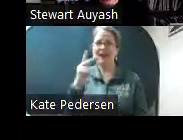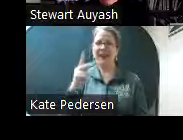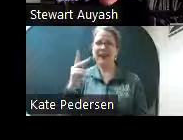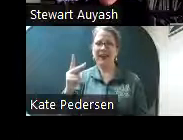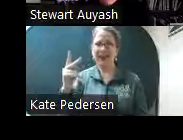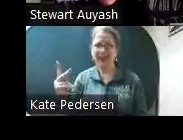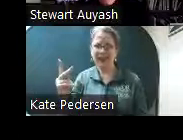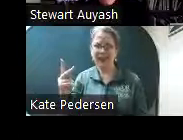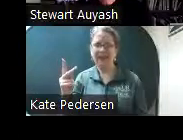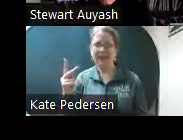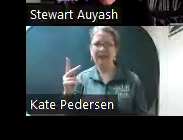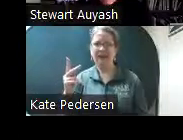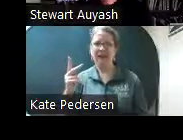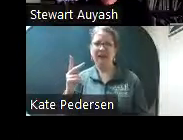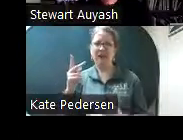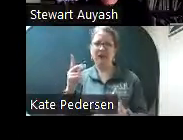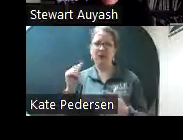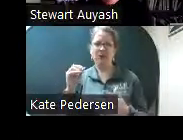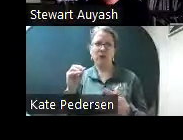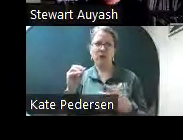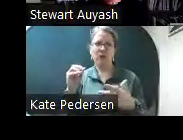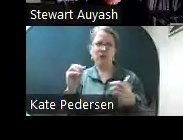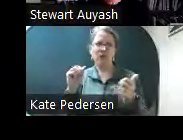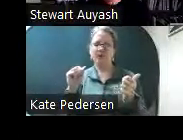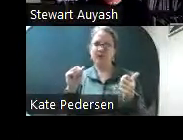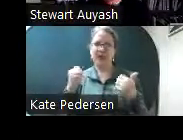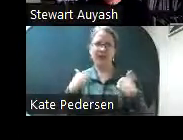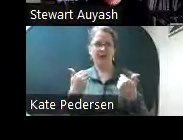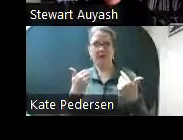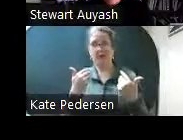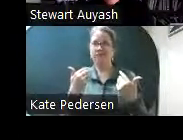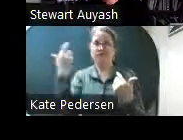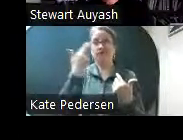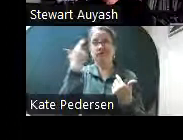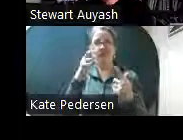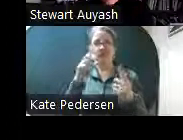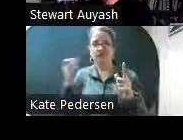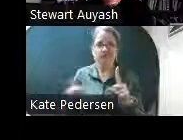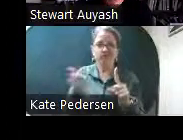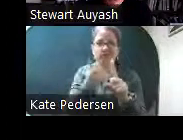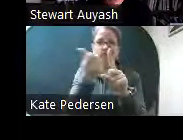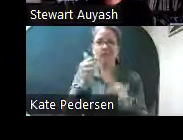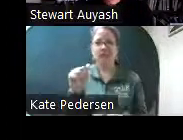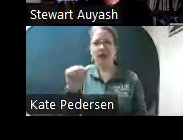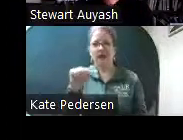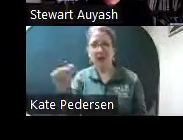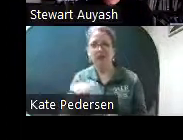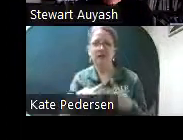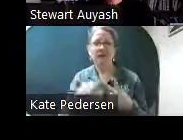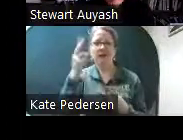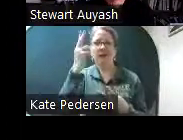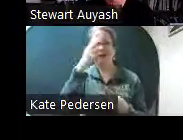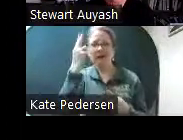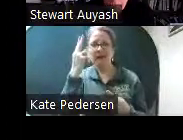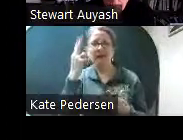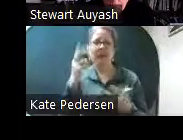Klan to then have an excuse to go after African Americans, Catholics, Jews, and anybody